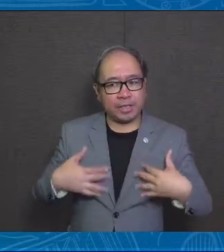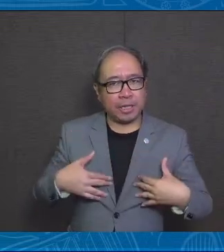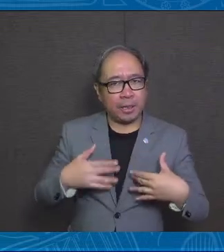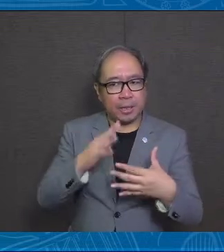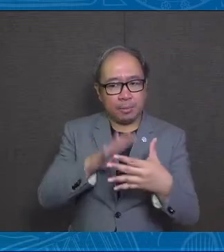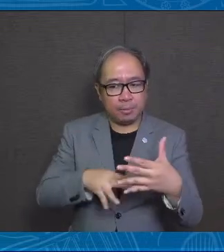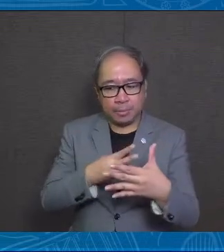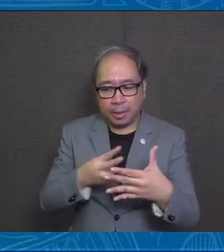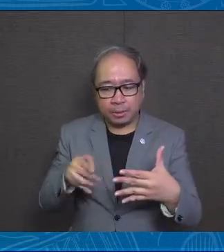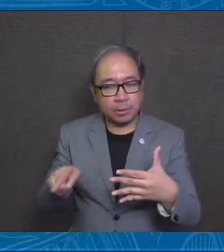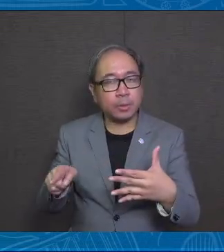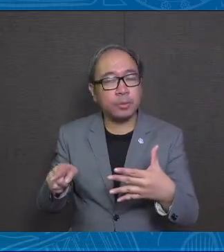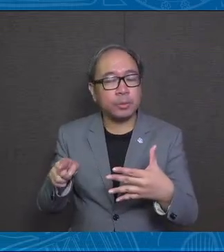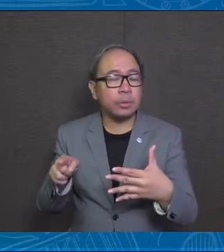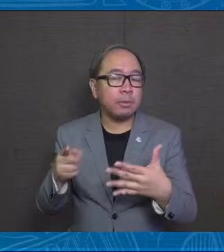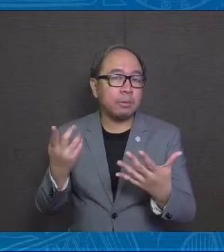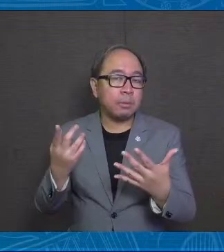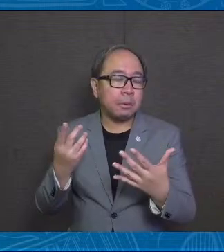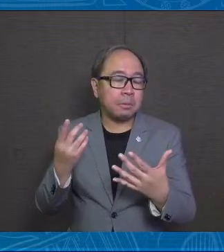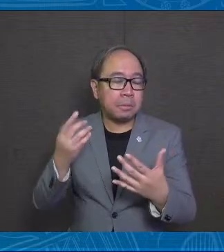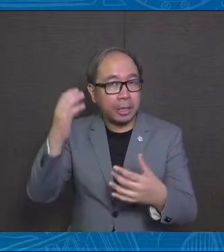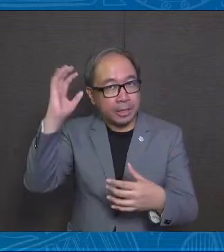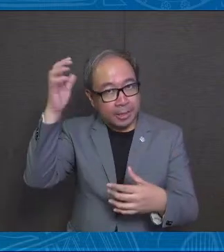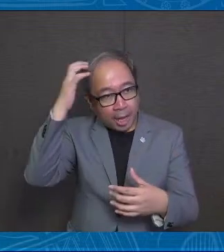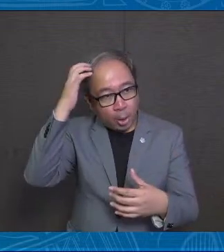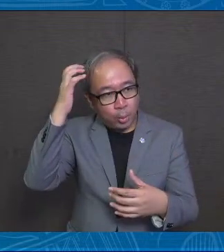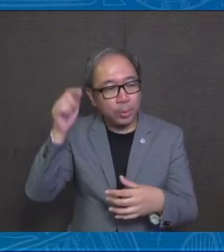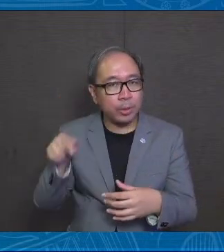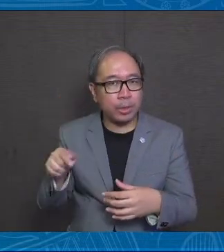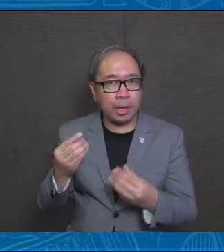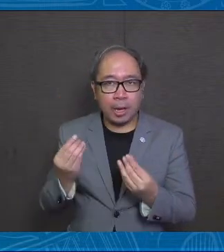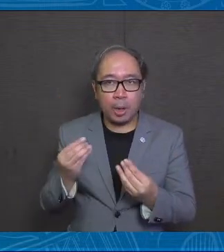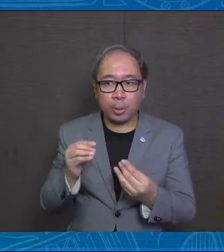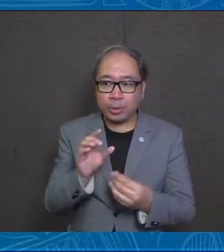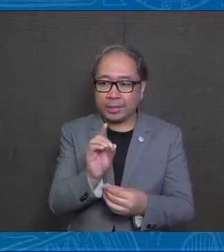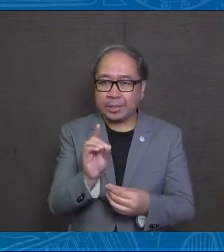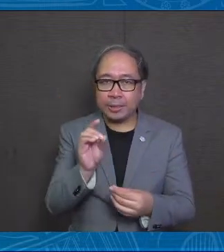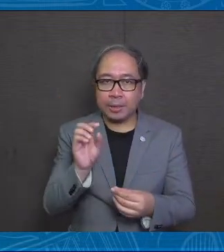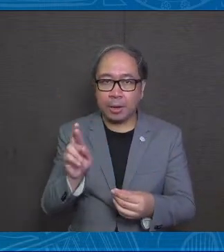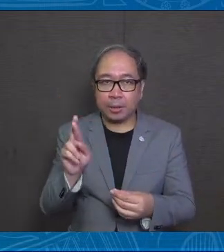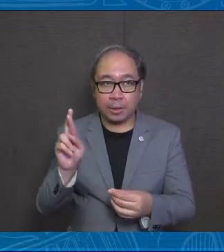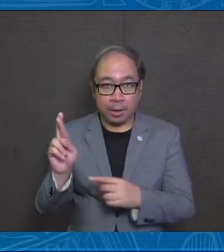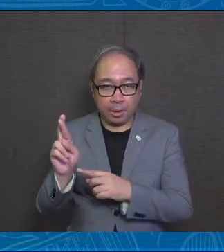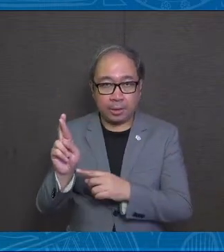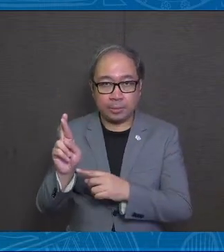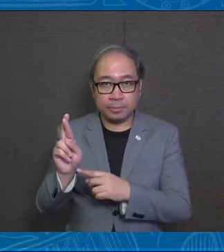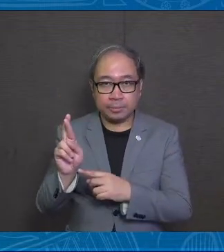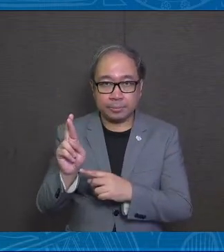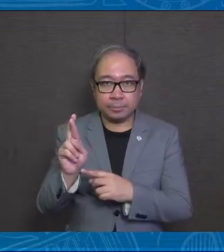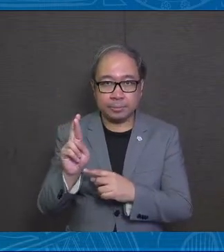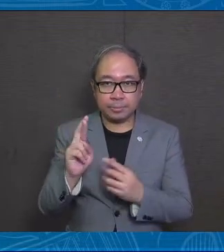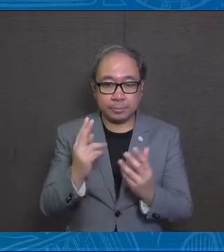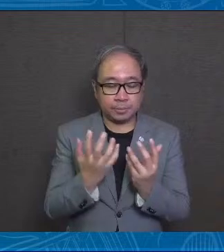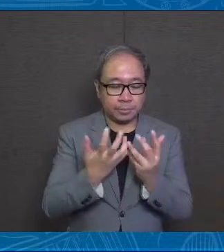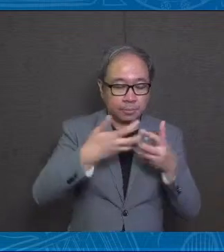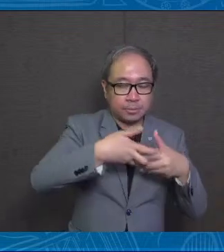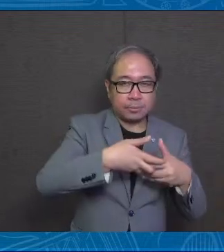we incorporate the disaster risk in the fiscal risk assessment.